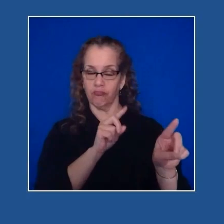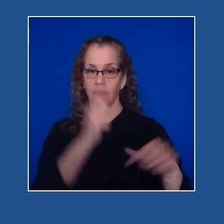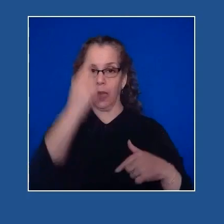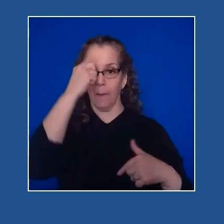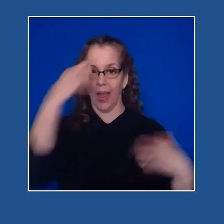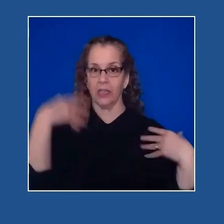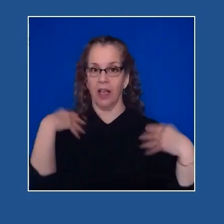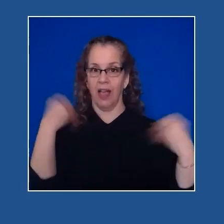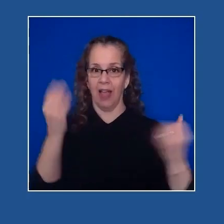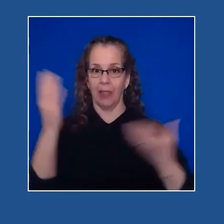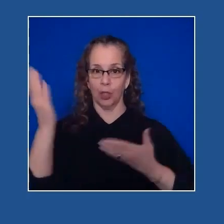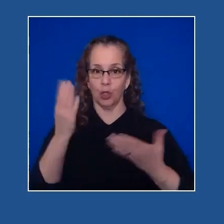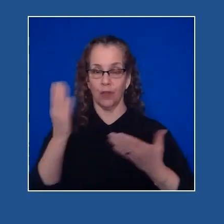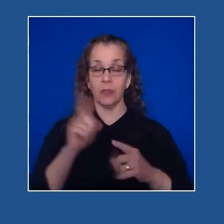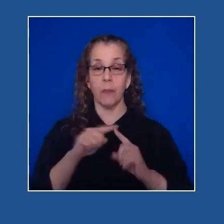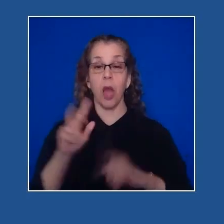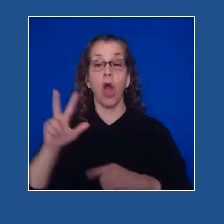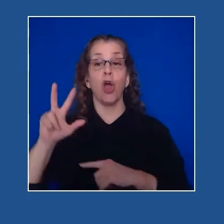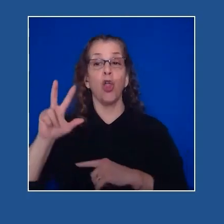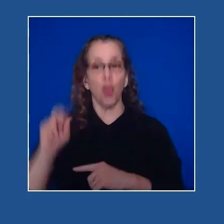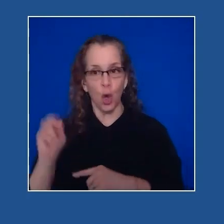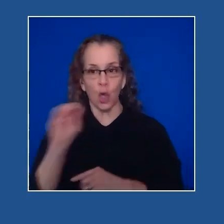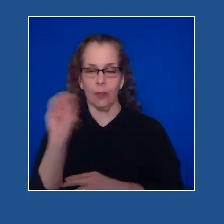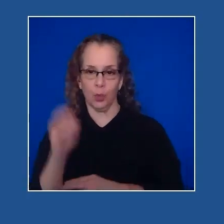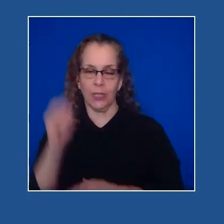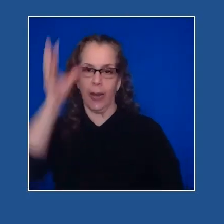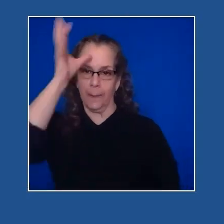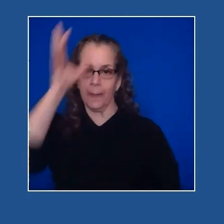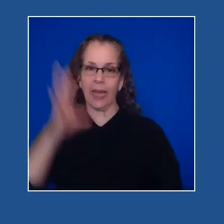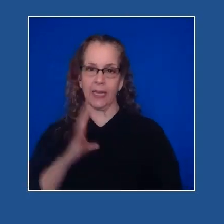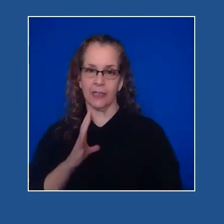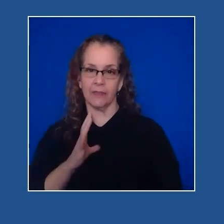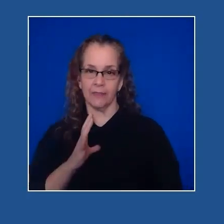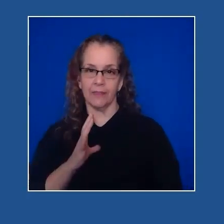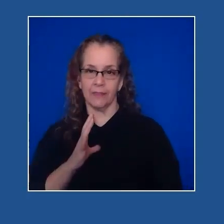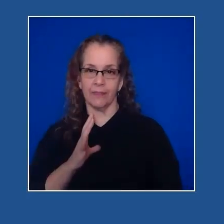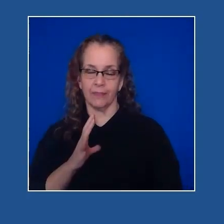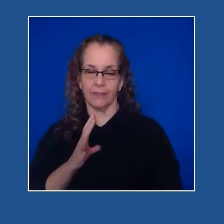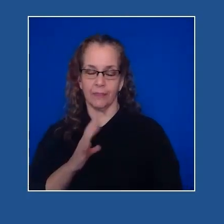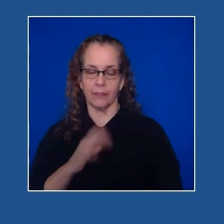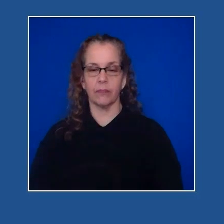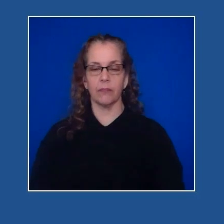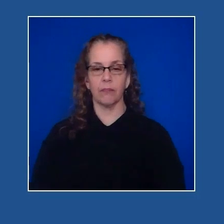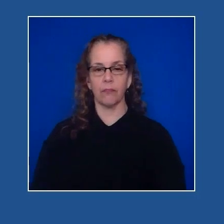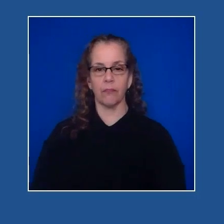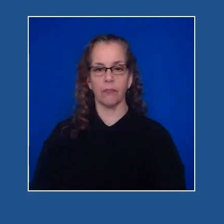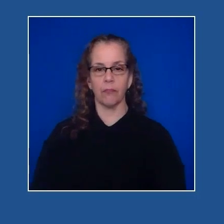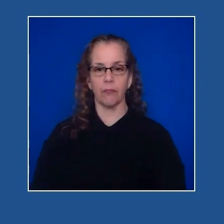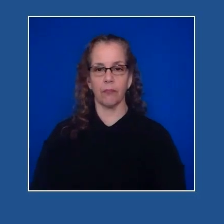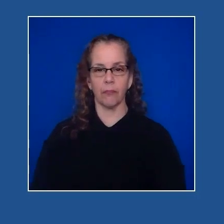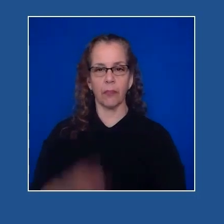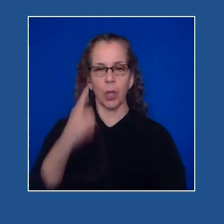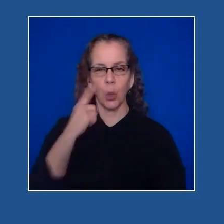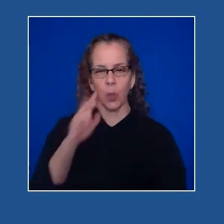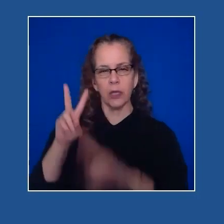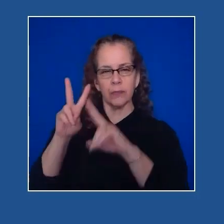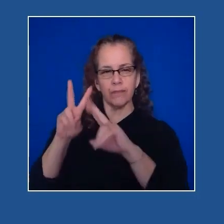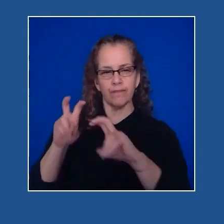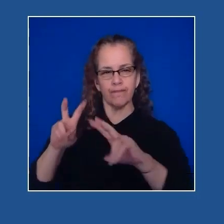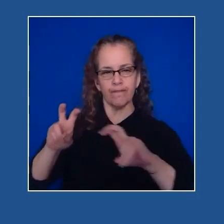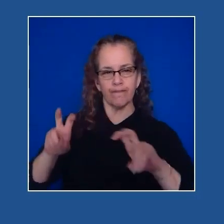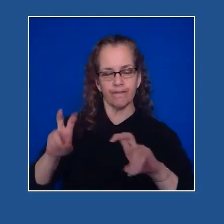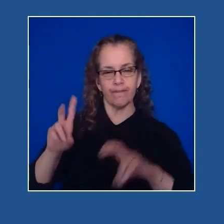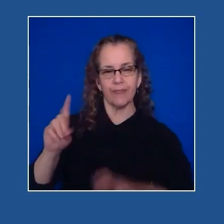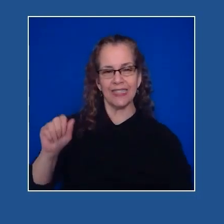see 30% of men. And when we look at epidemiological data, so